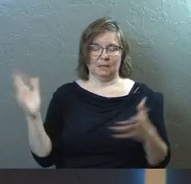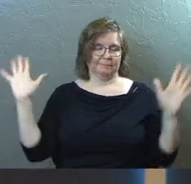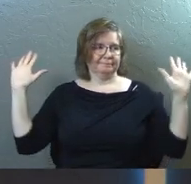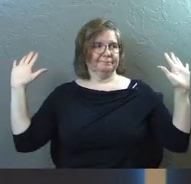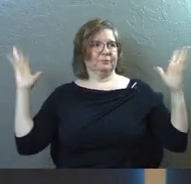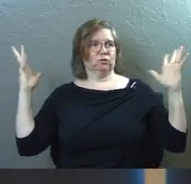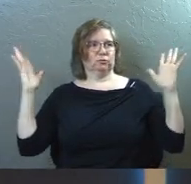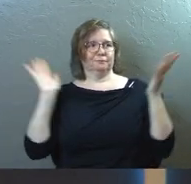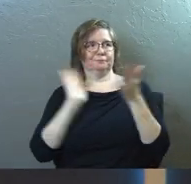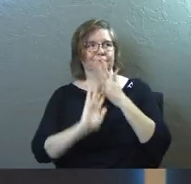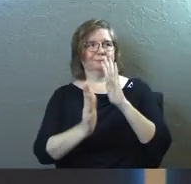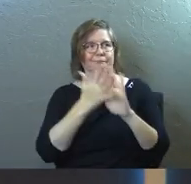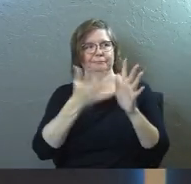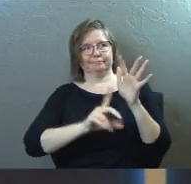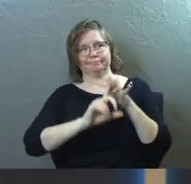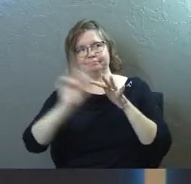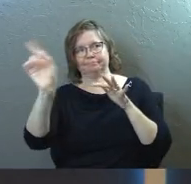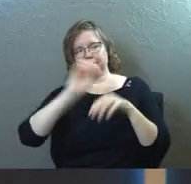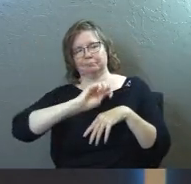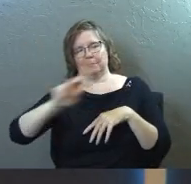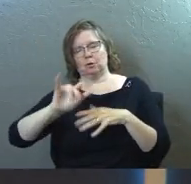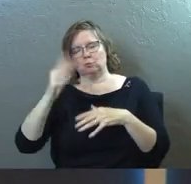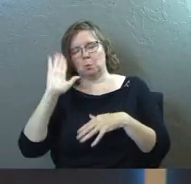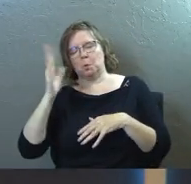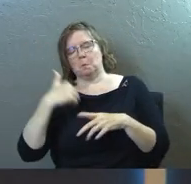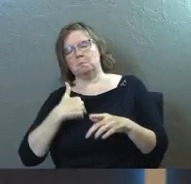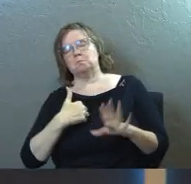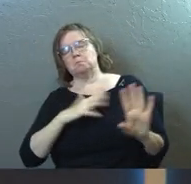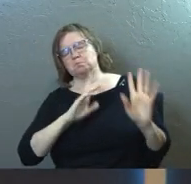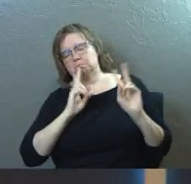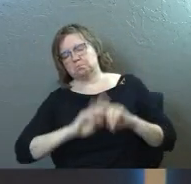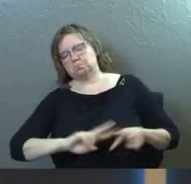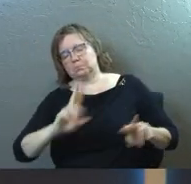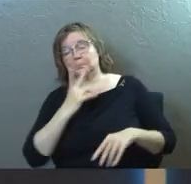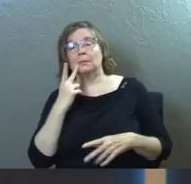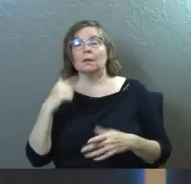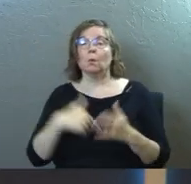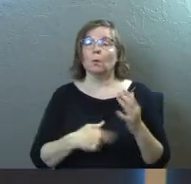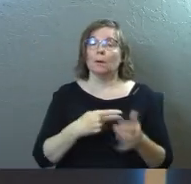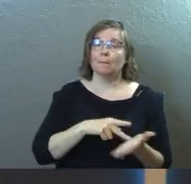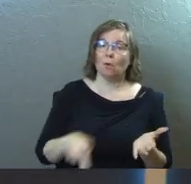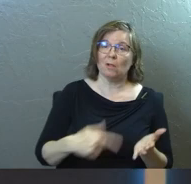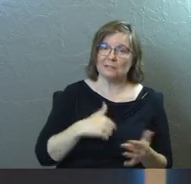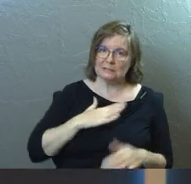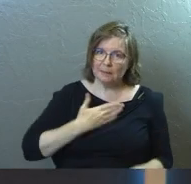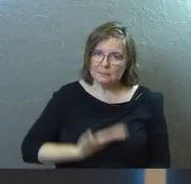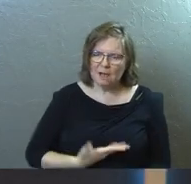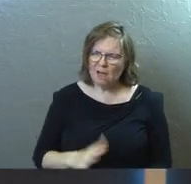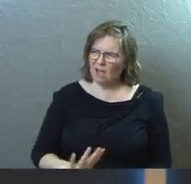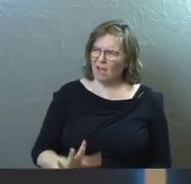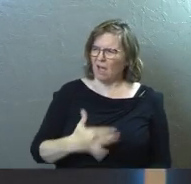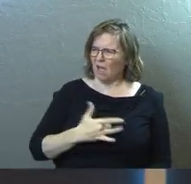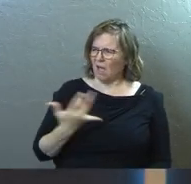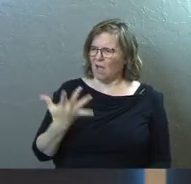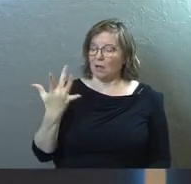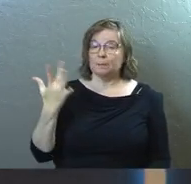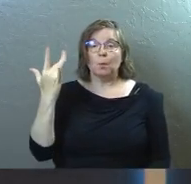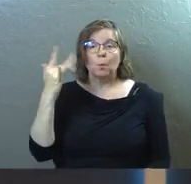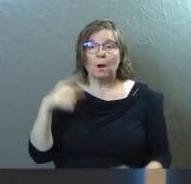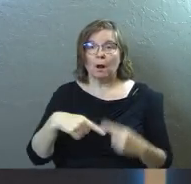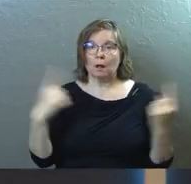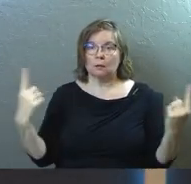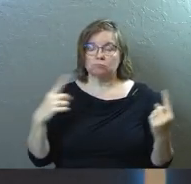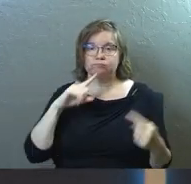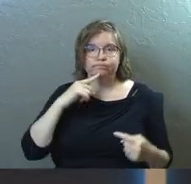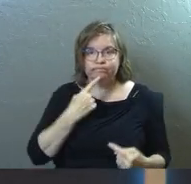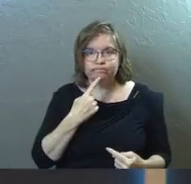I'm out. I'm done with this whole thing. I'm heading back to Jerusalem where I'm from. And so this is what Paul is upset about. But why was the disagreement